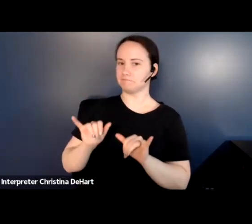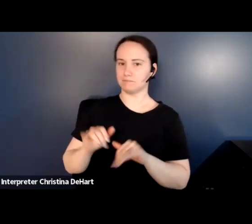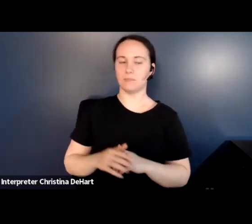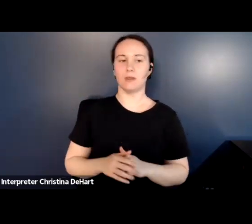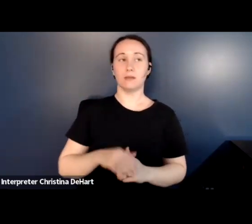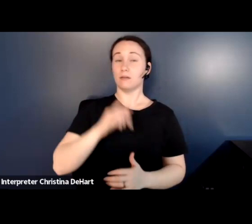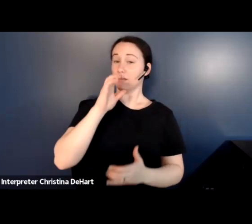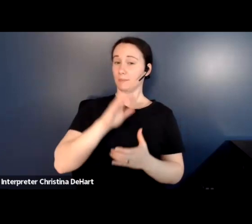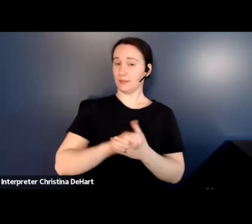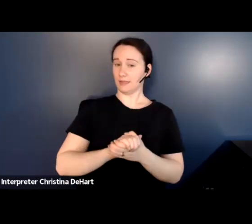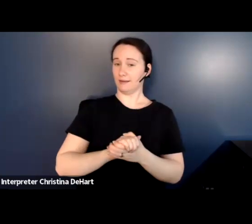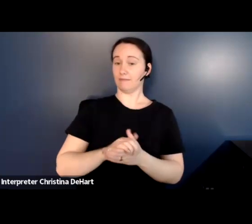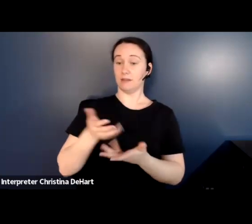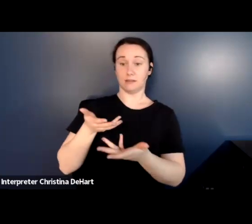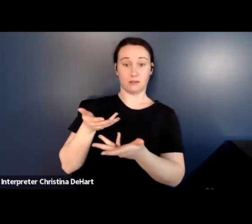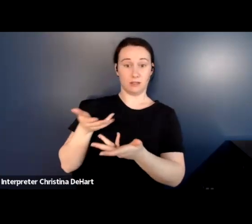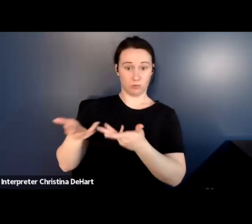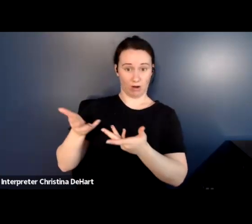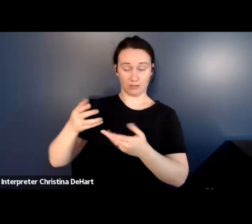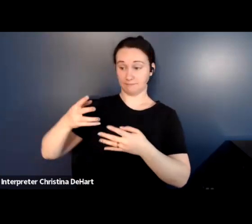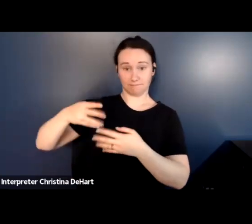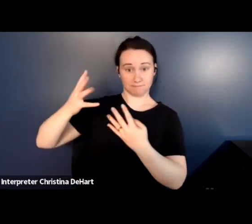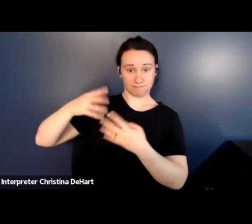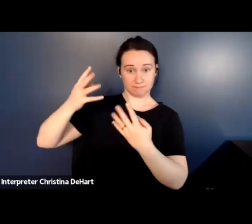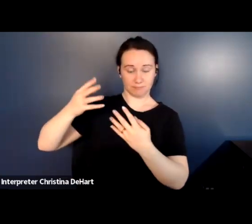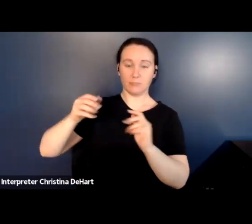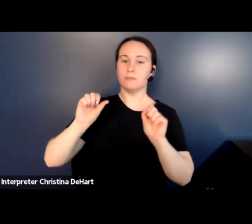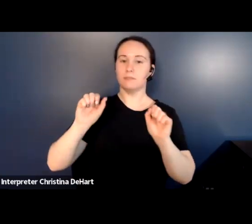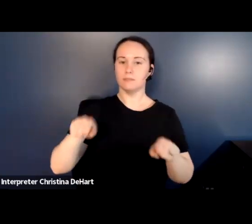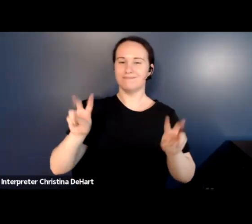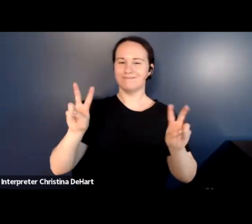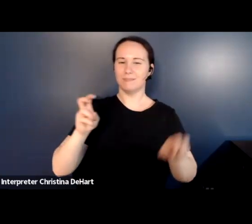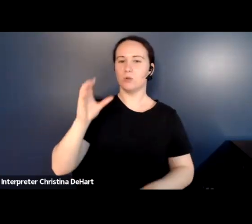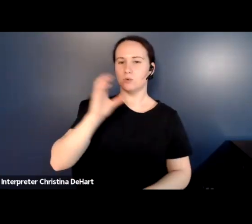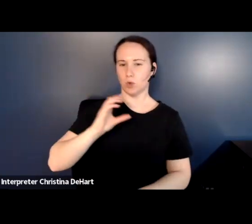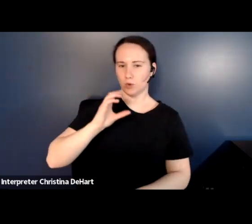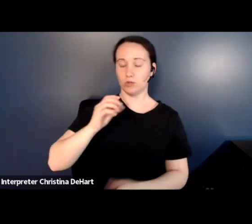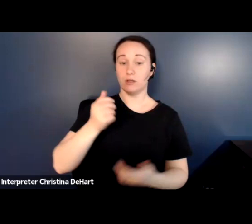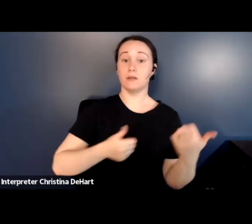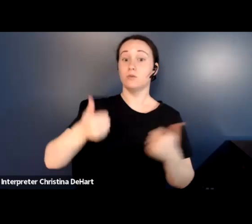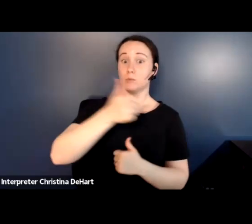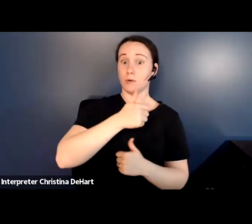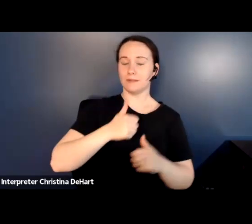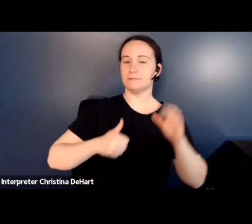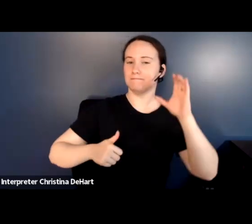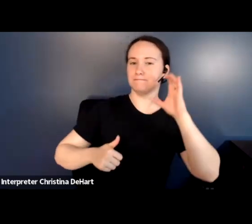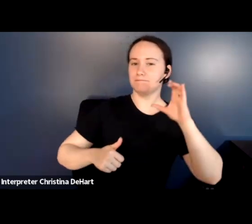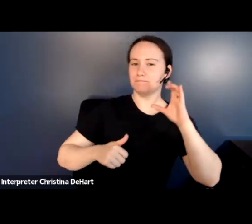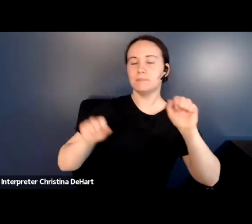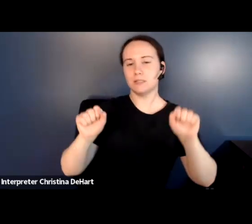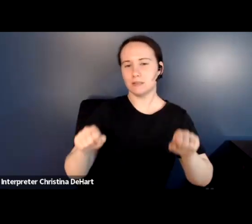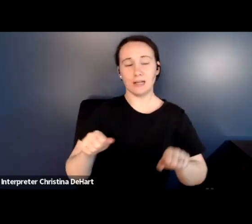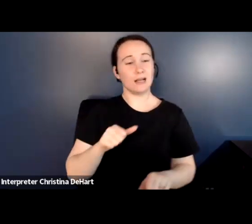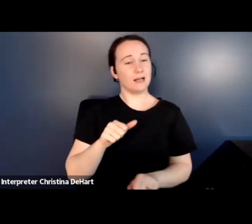I believe the interaction is searchable by the supervisor. It's unclear to me whether or not